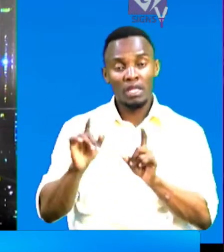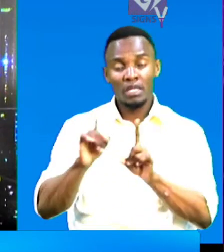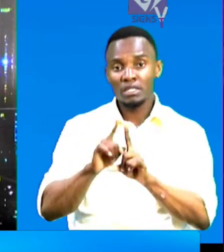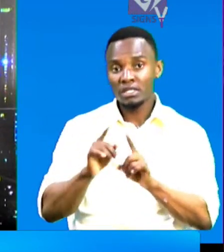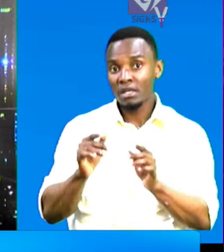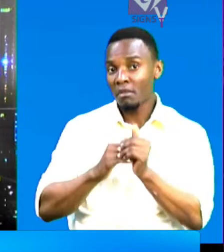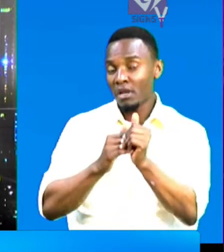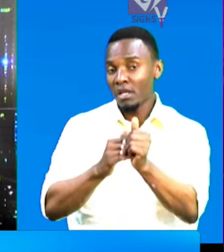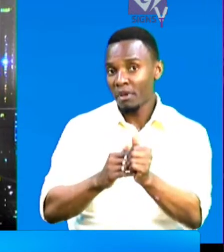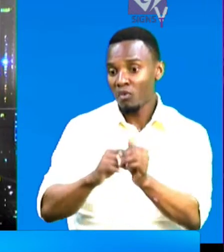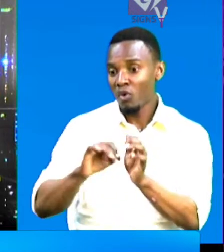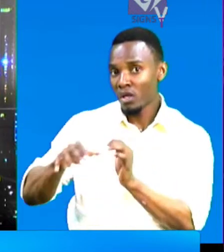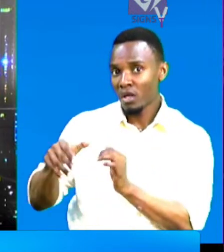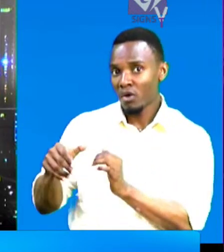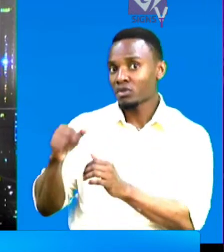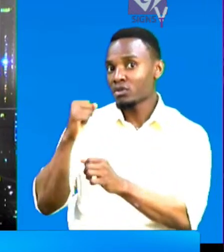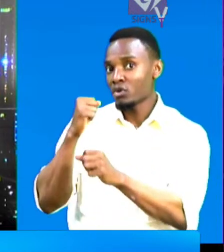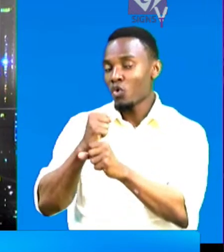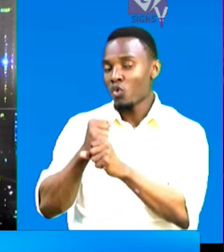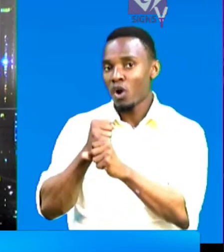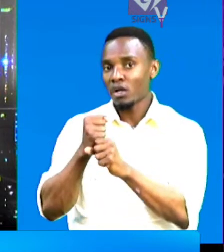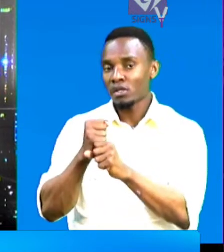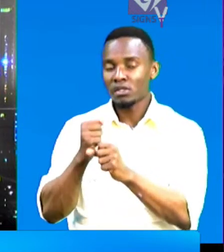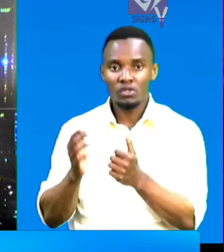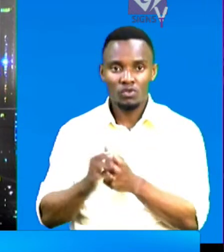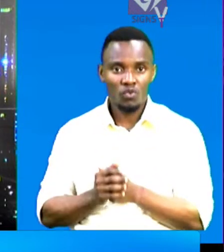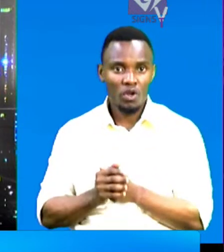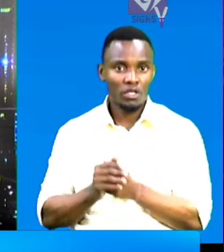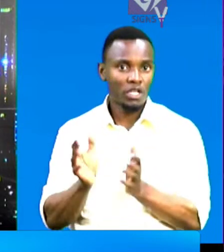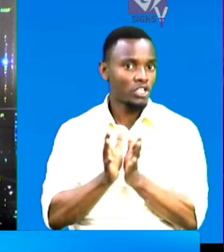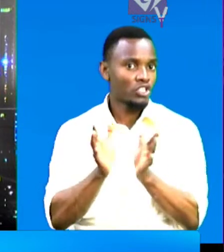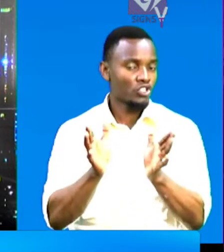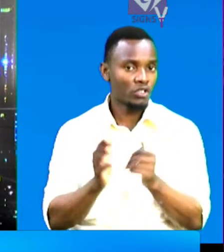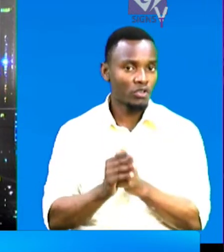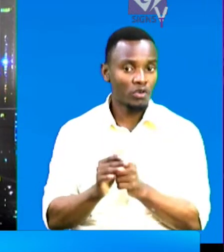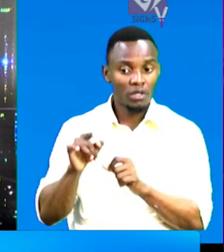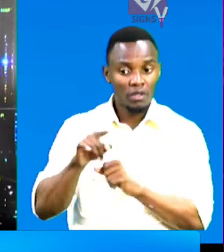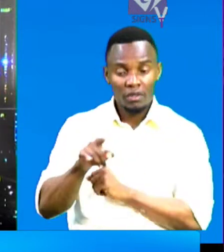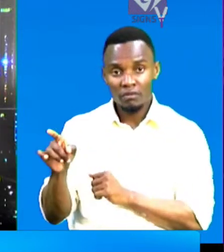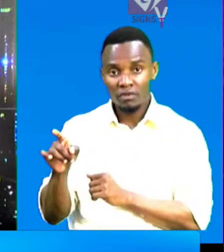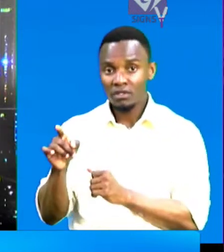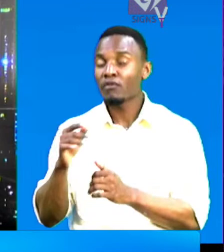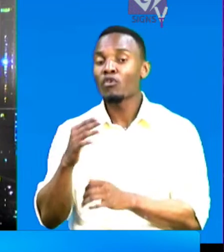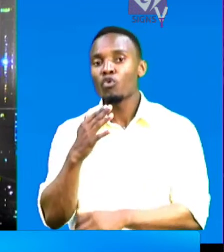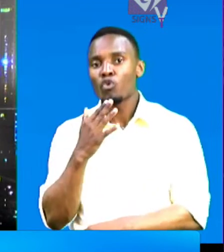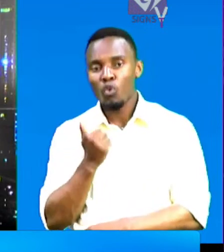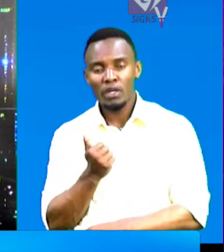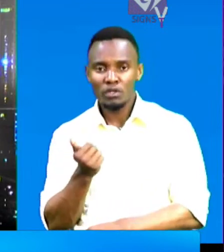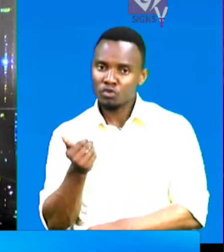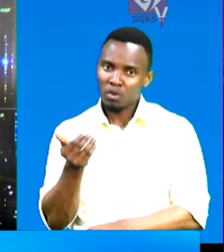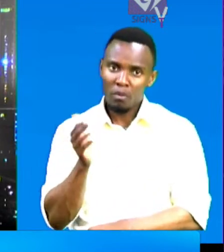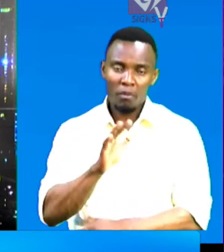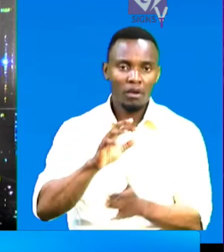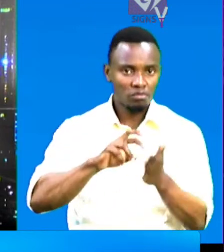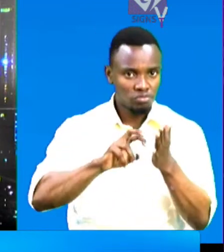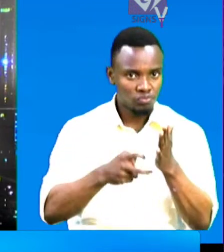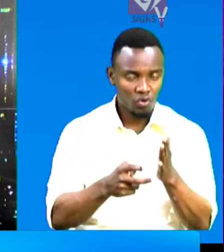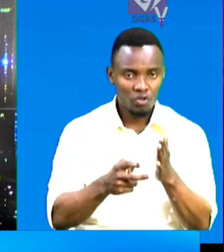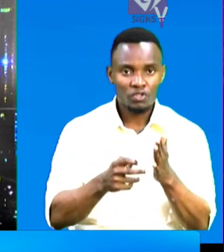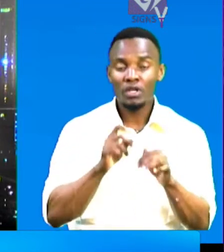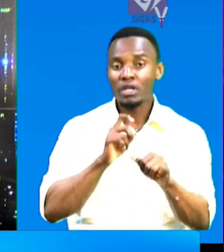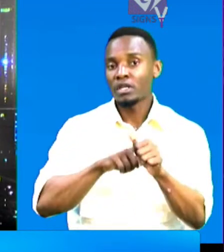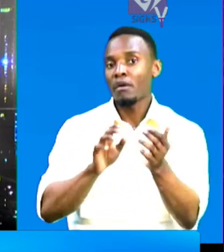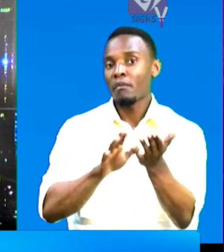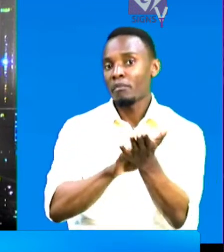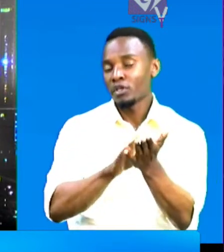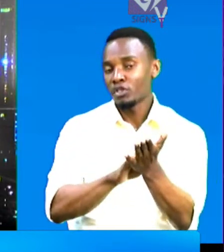General Robert Duba, the workers demanded to be reinstated as they submitted their petition to the